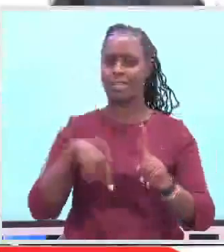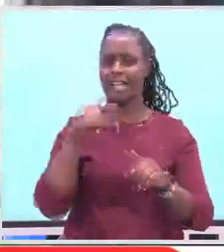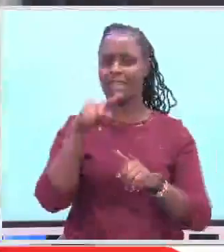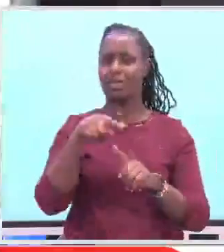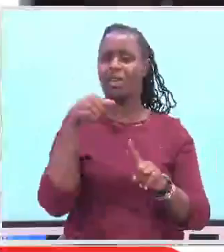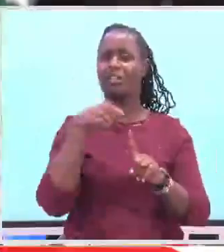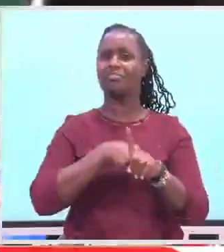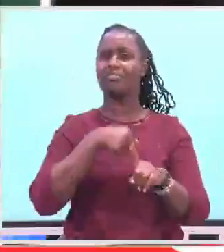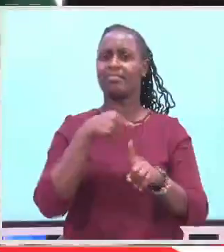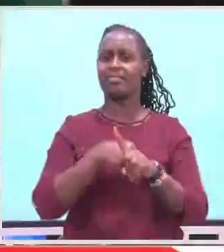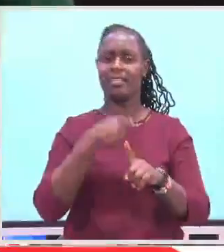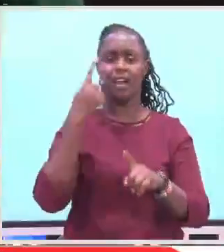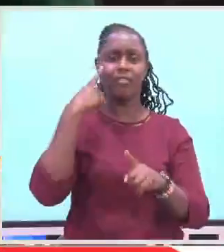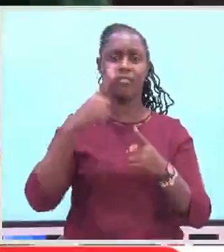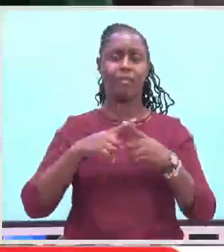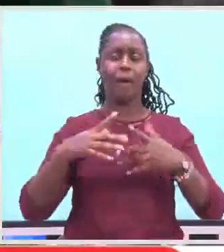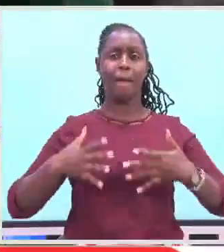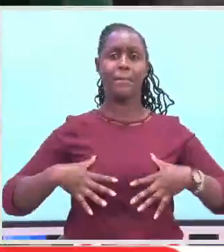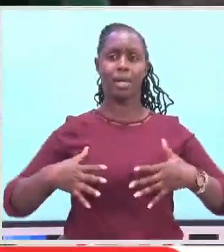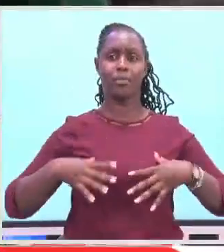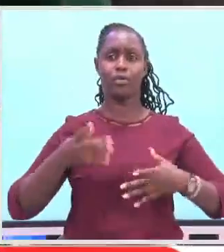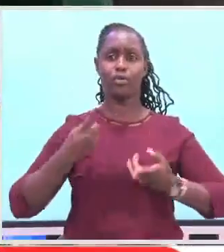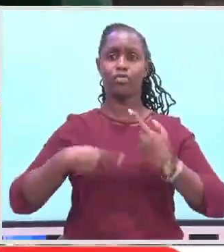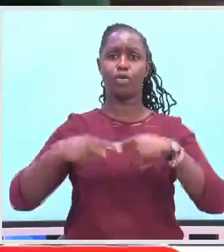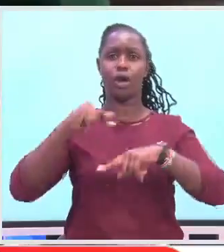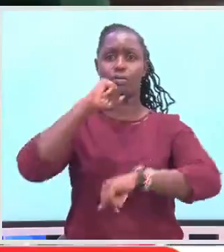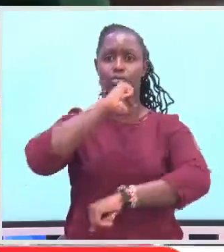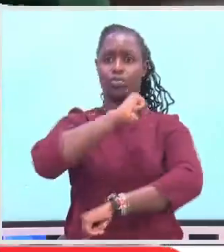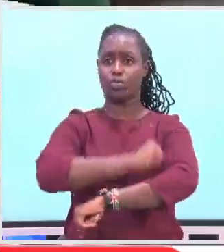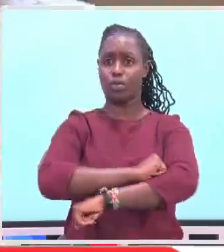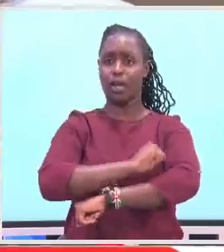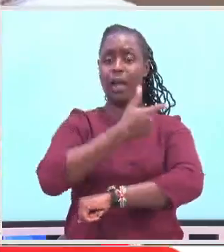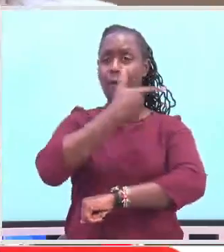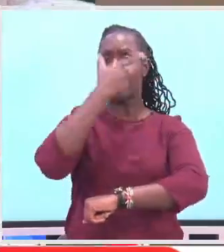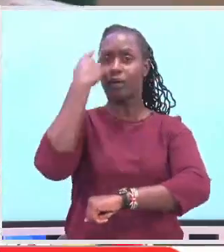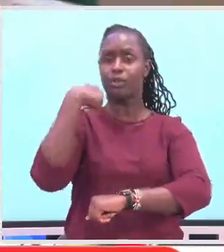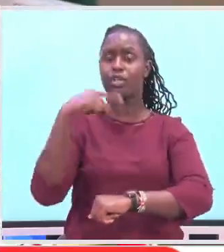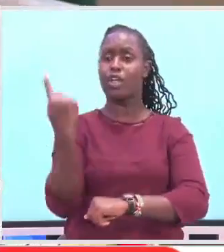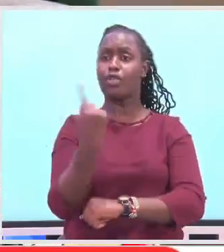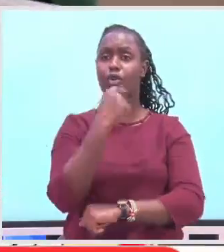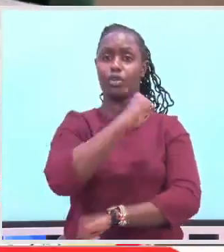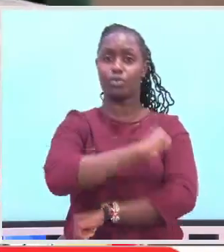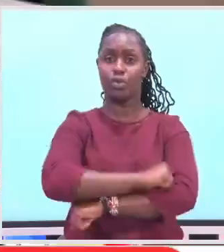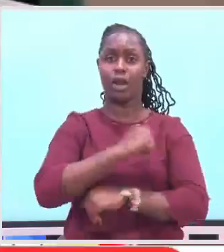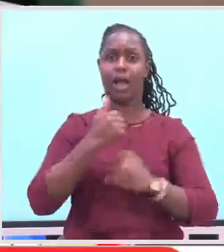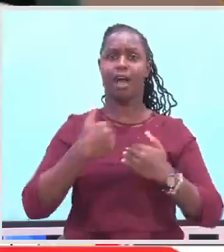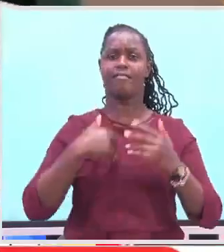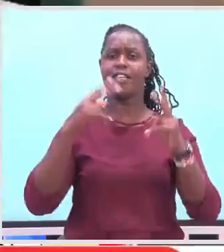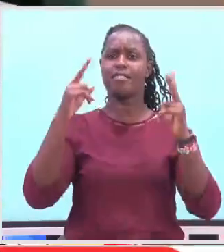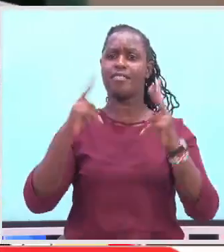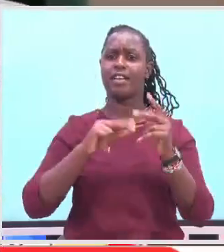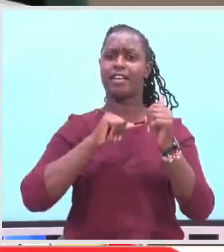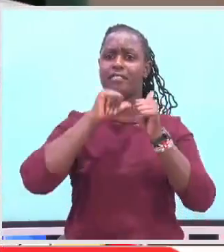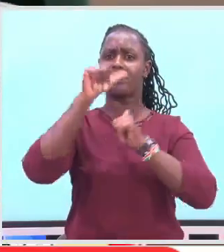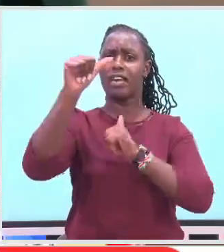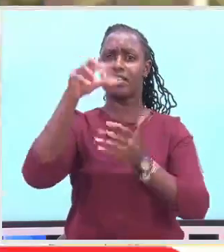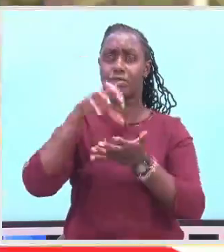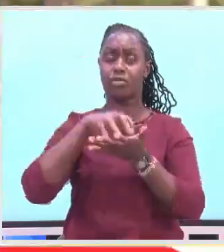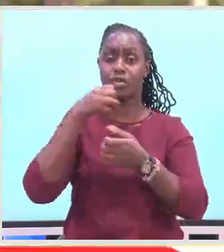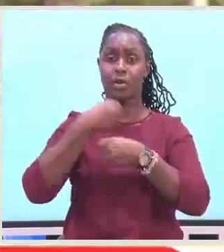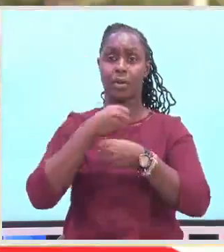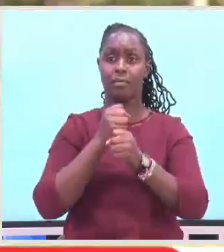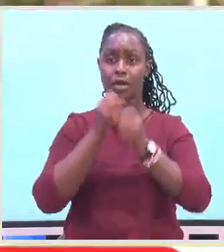construction of the school, because the only school in the area is located many kilometers away, a situation that kills the children's hope for